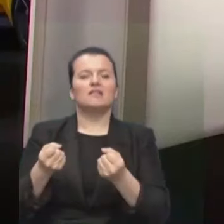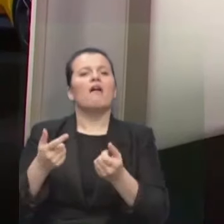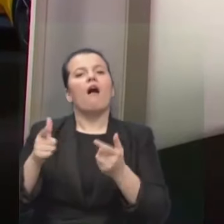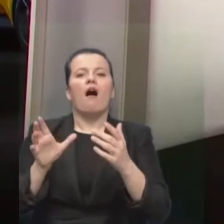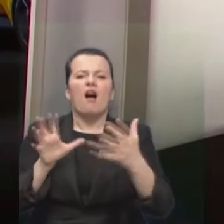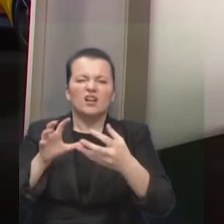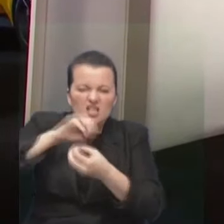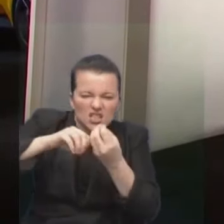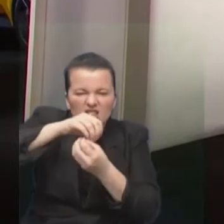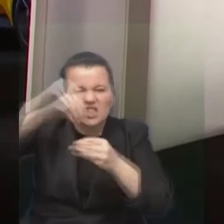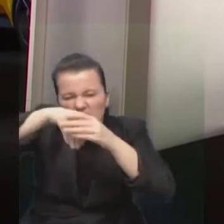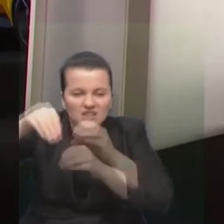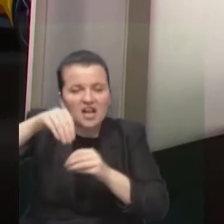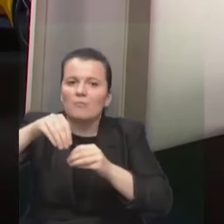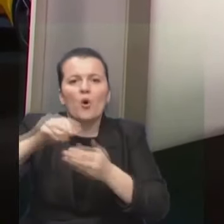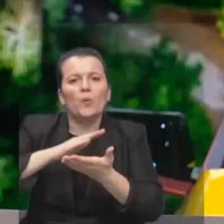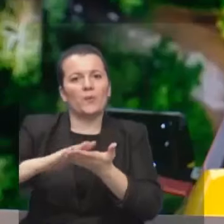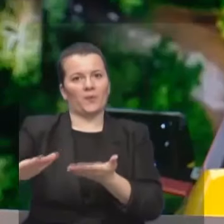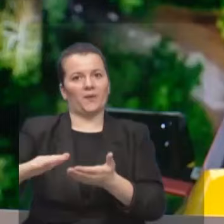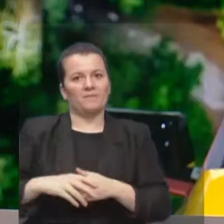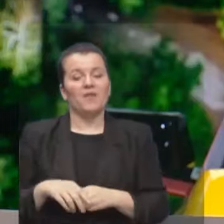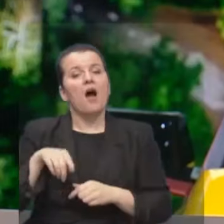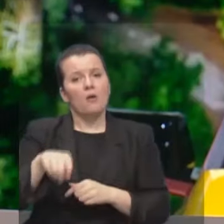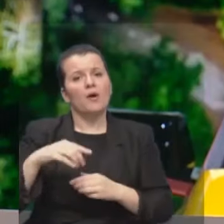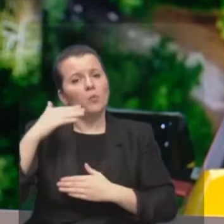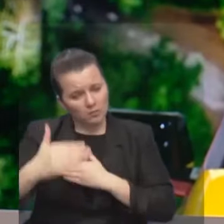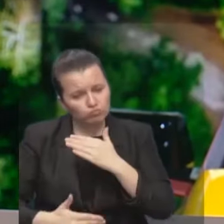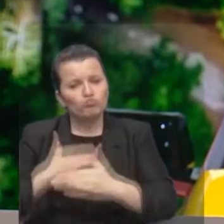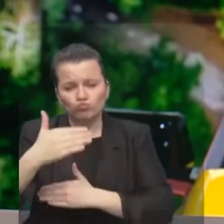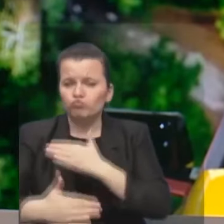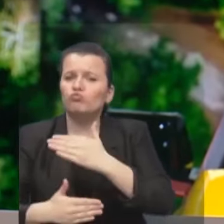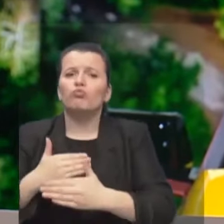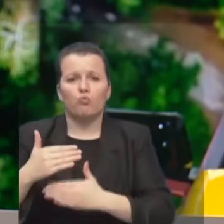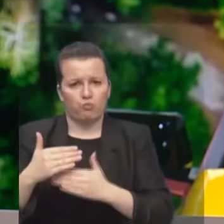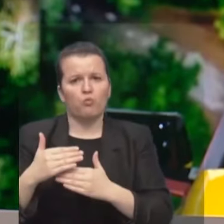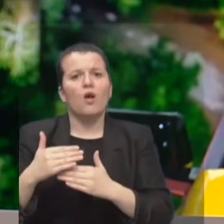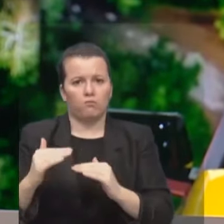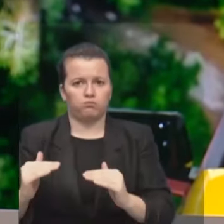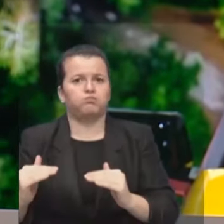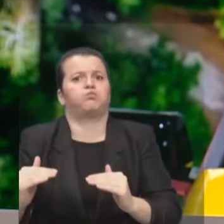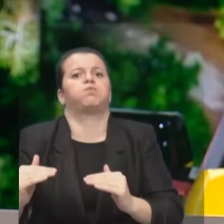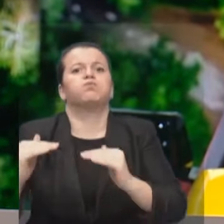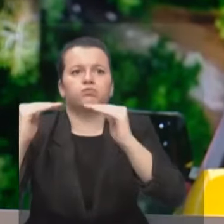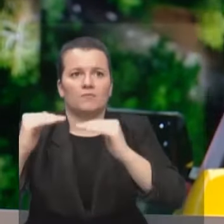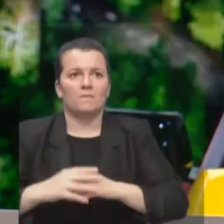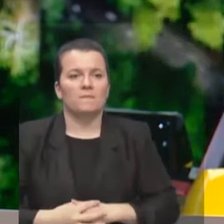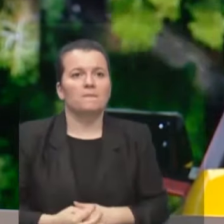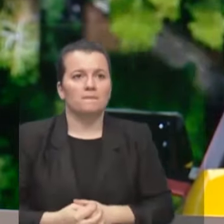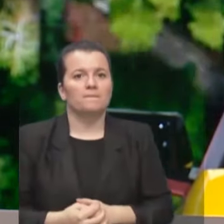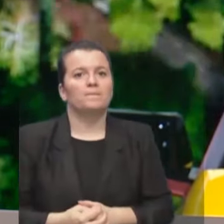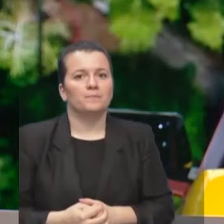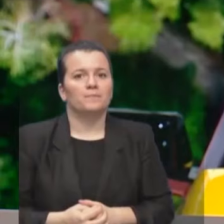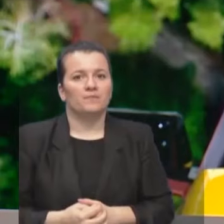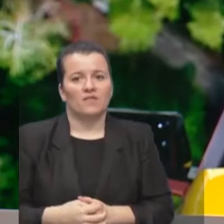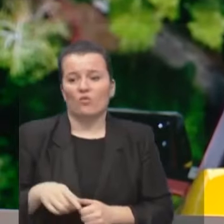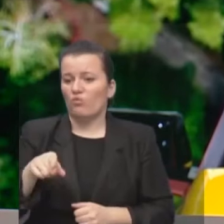we improve performance, but very quickly indeed we can have highly competitive